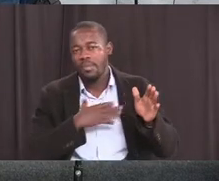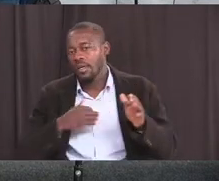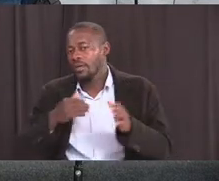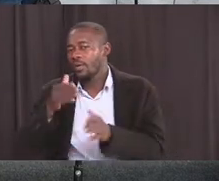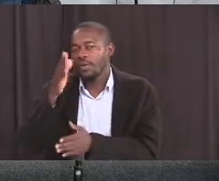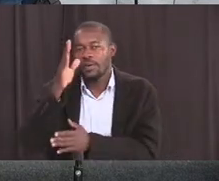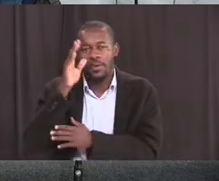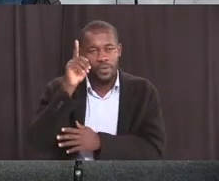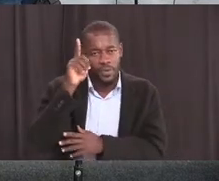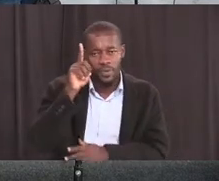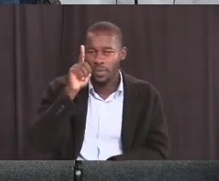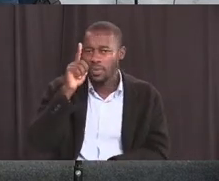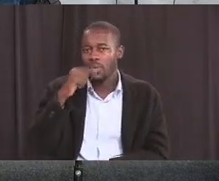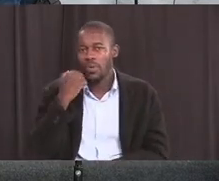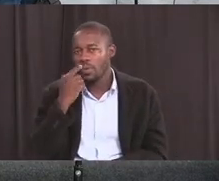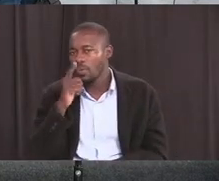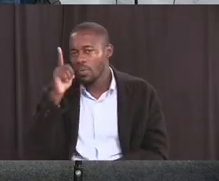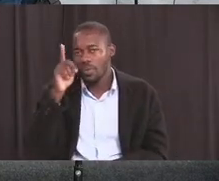that is who you